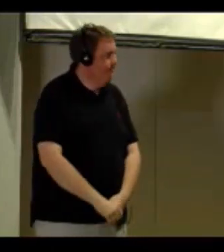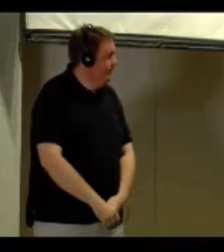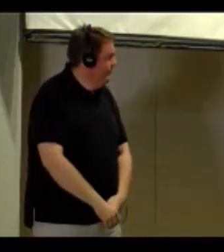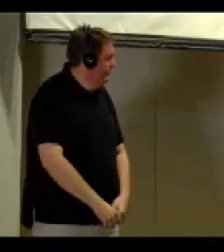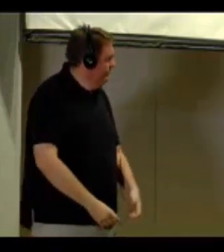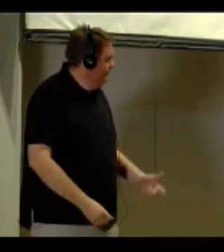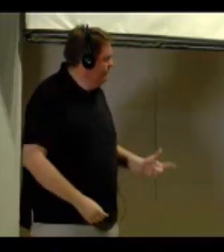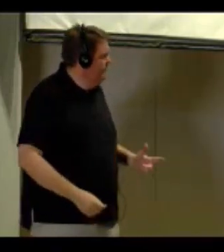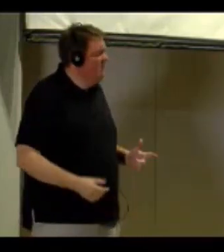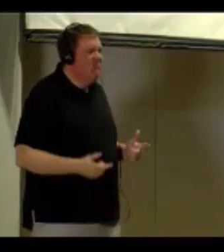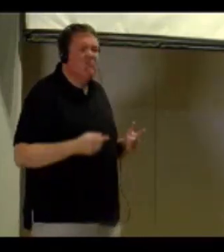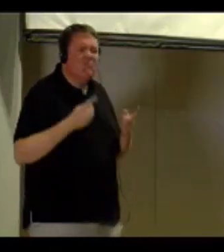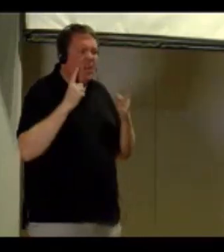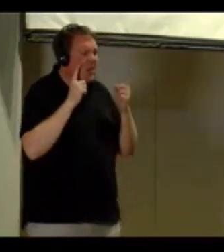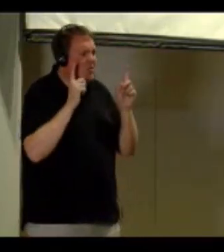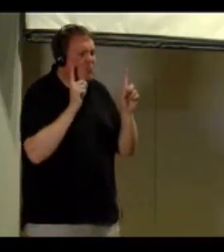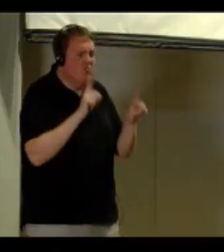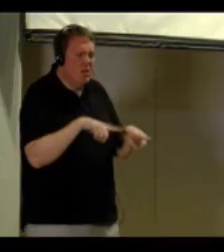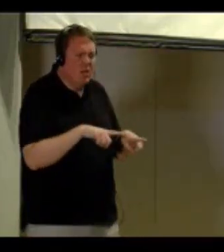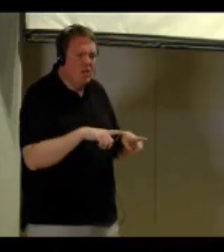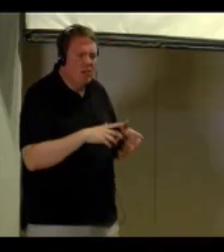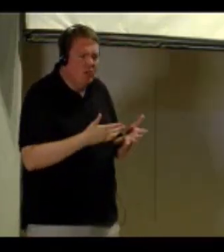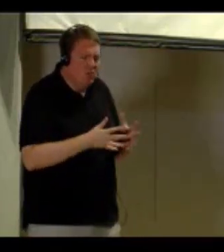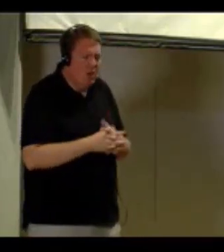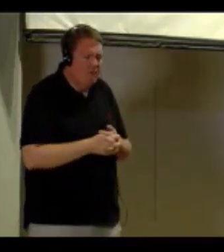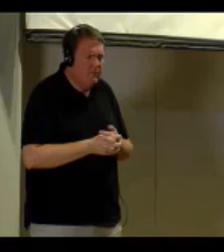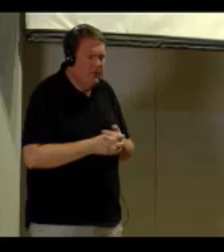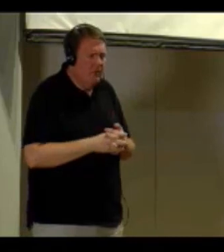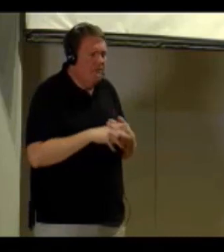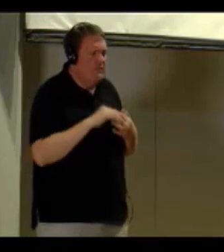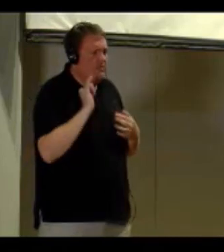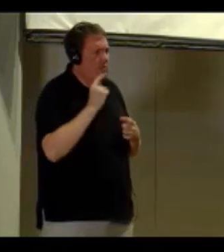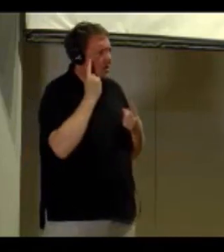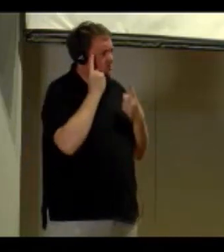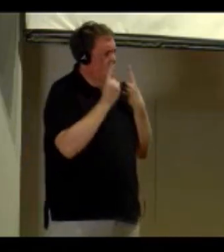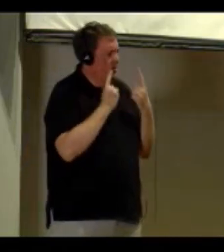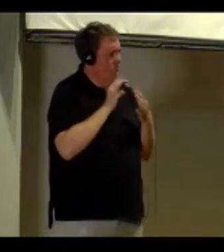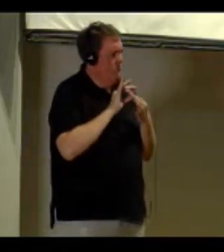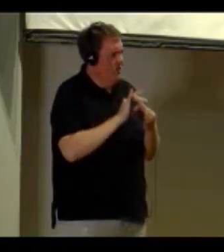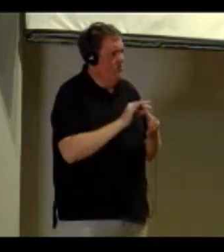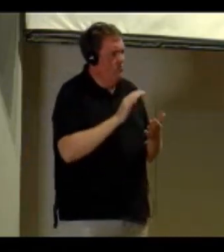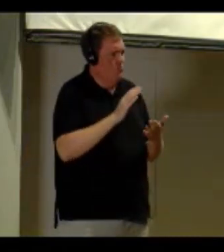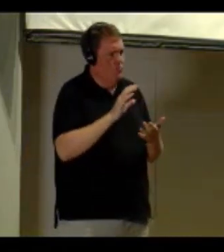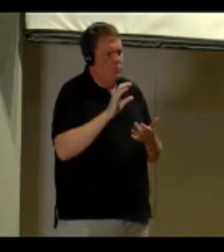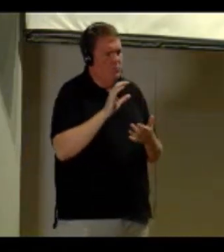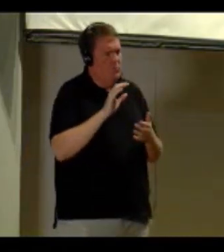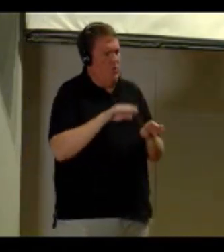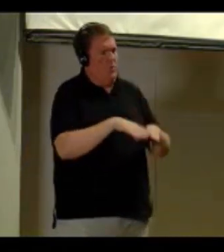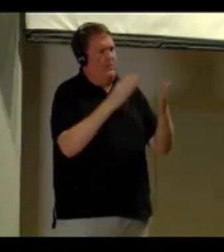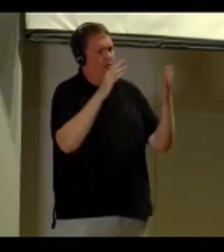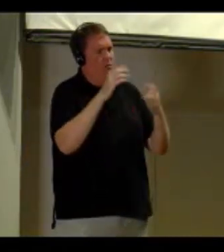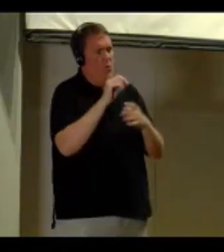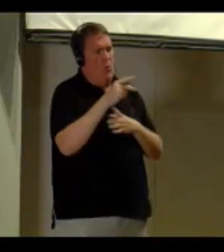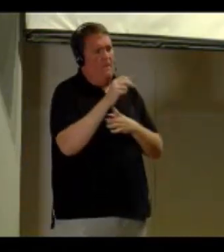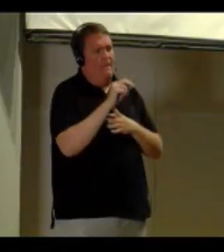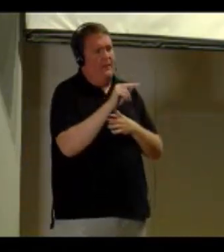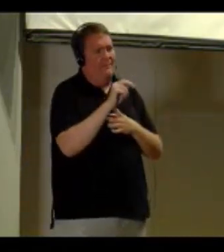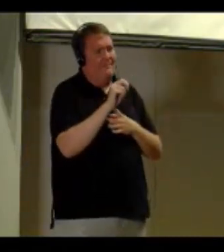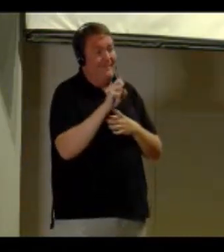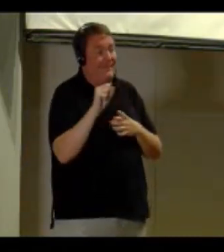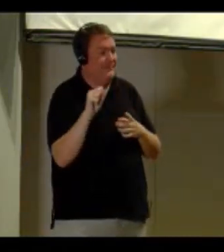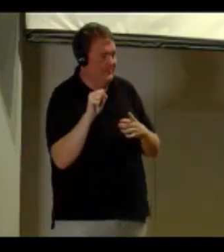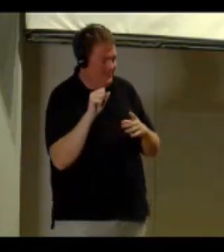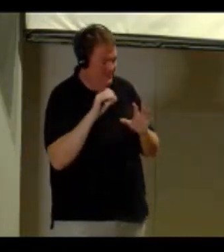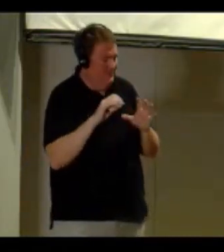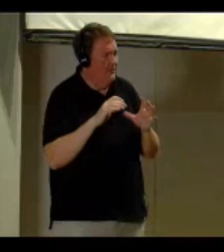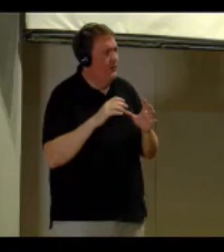I would agree with that thinking on that. It does remind me of some of the interesting